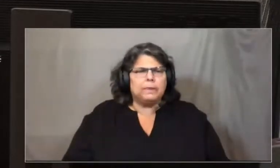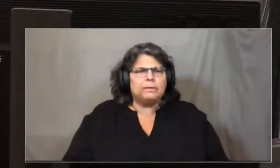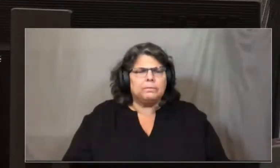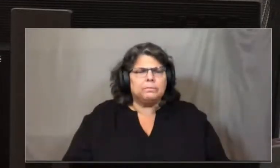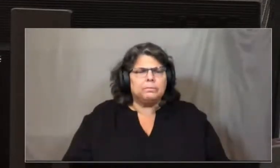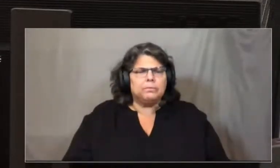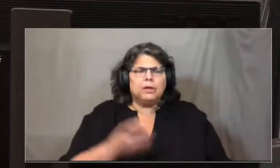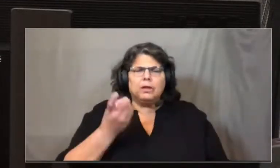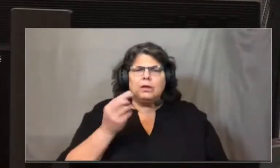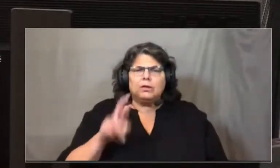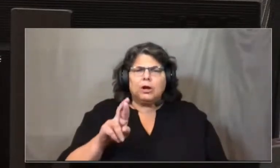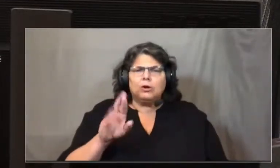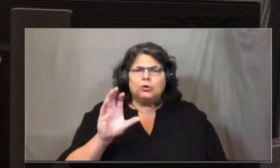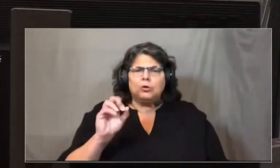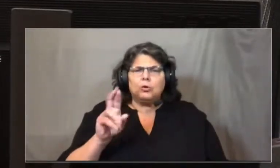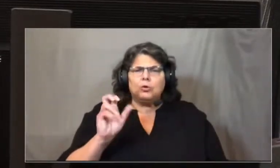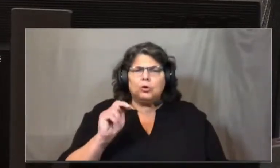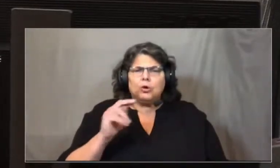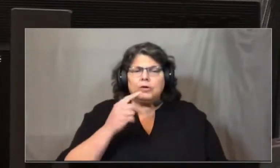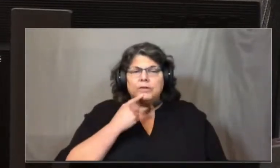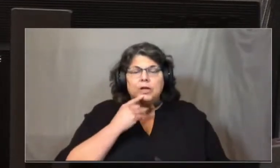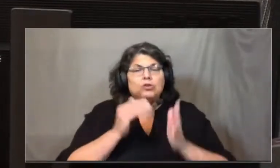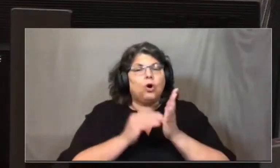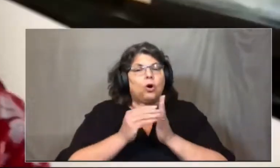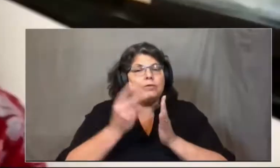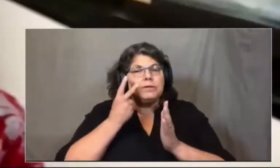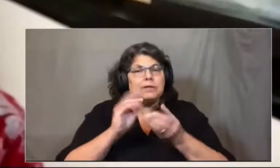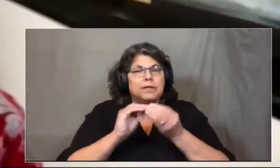We oftentimes see that increase because